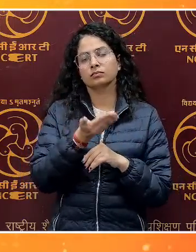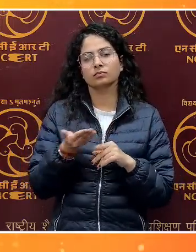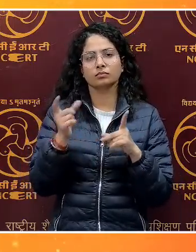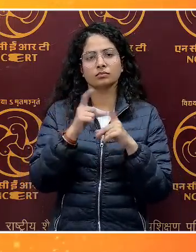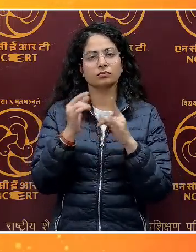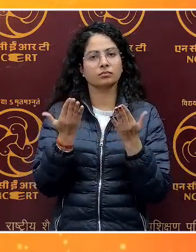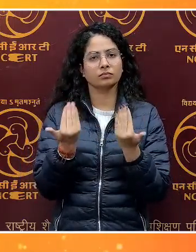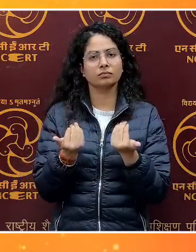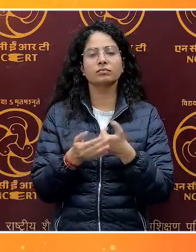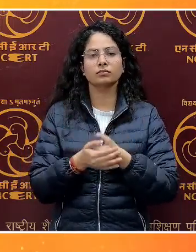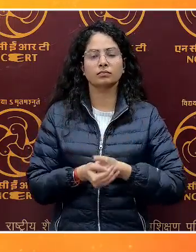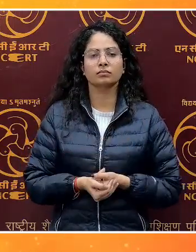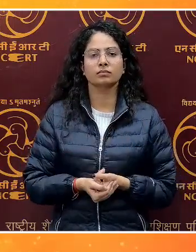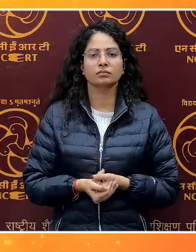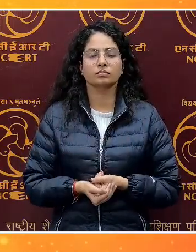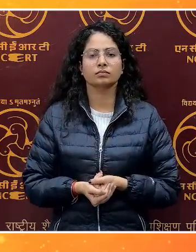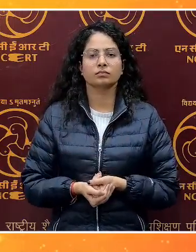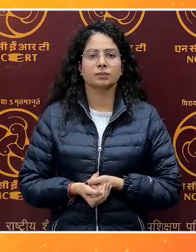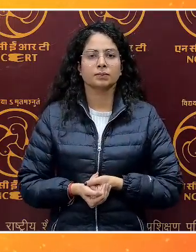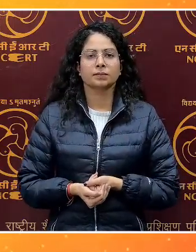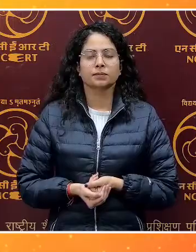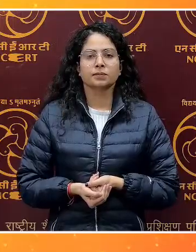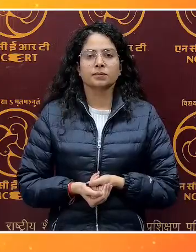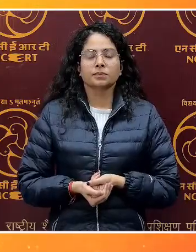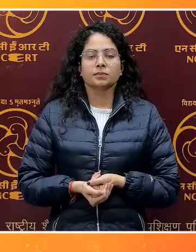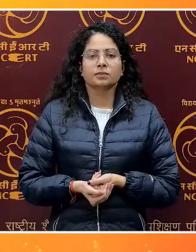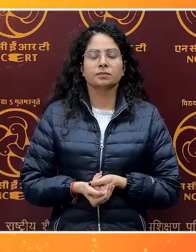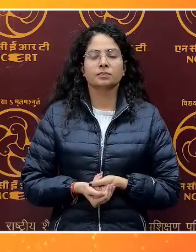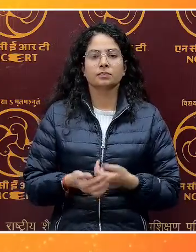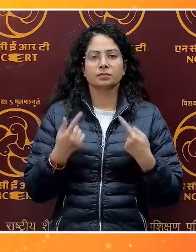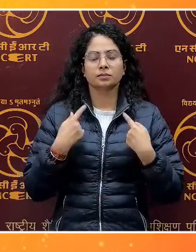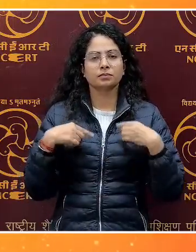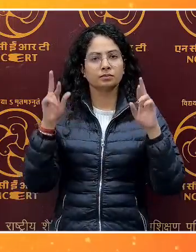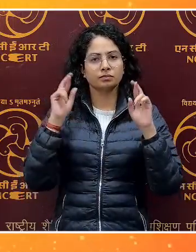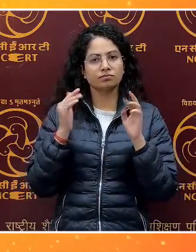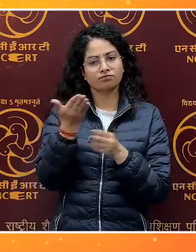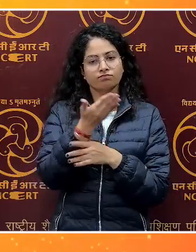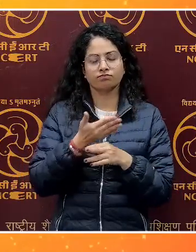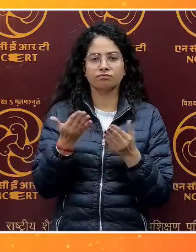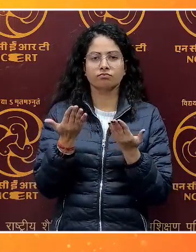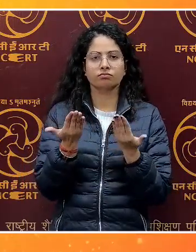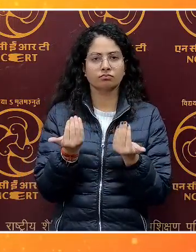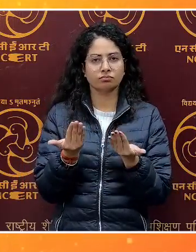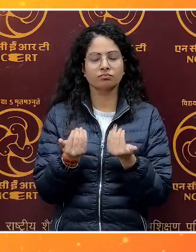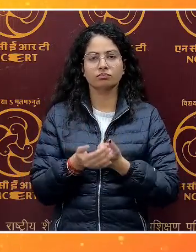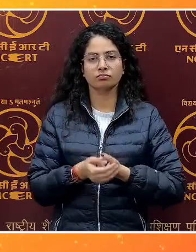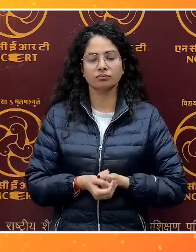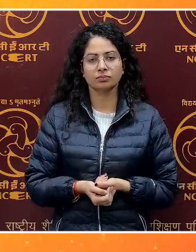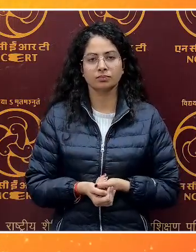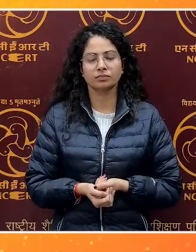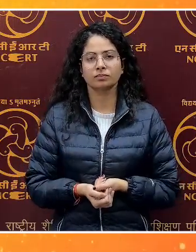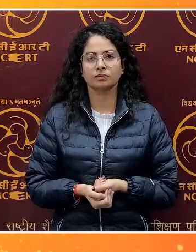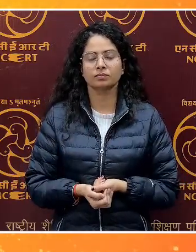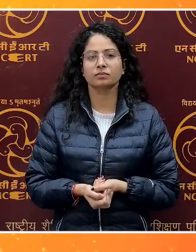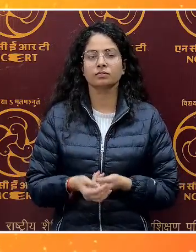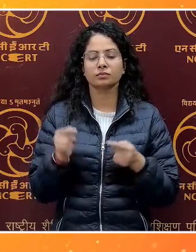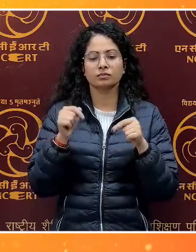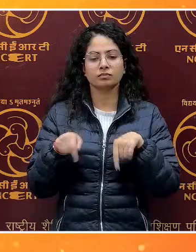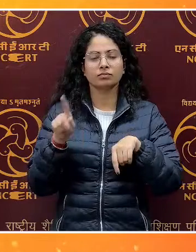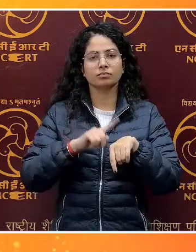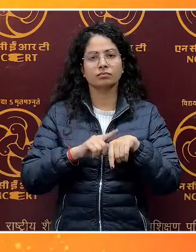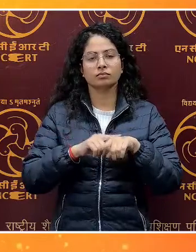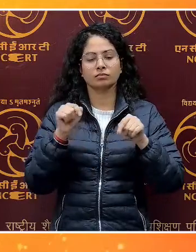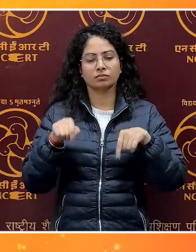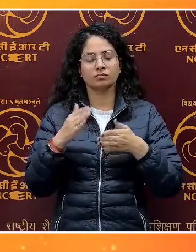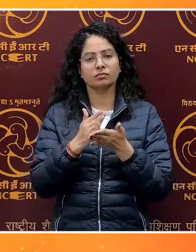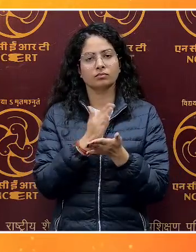to perform the questions in the exams. I'm quite sure they will, ma'am. Yes. Definitely. Or it's time for us to wrap